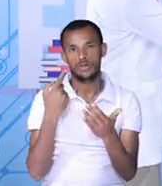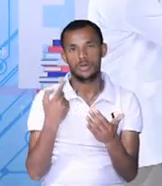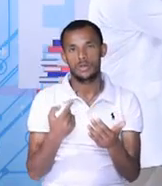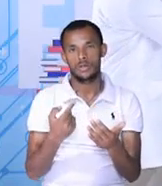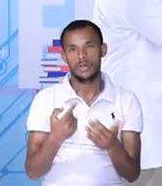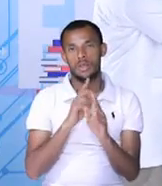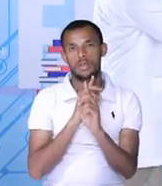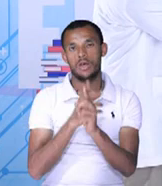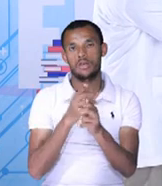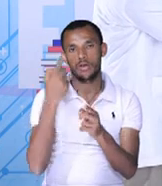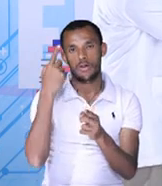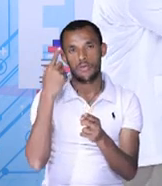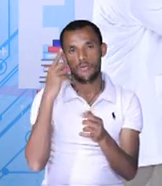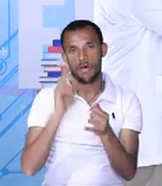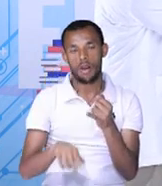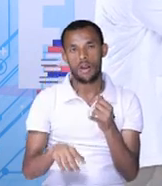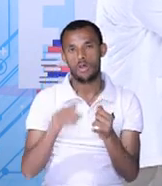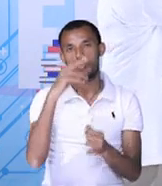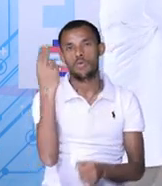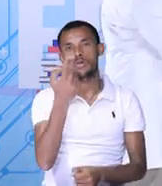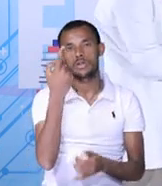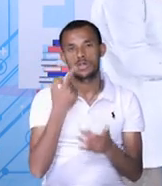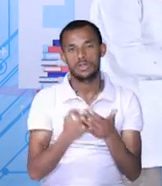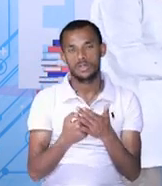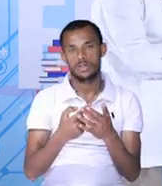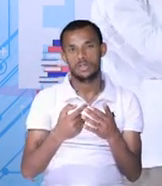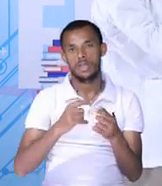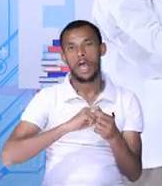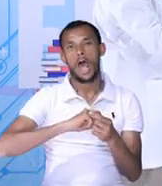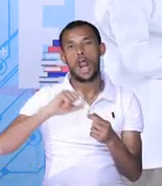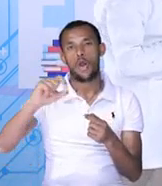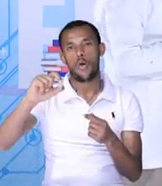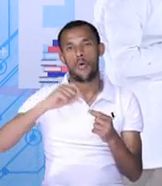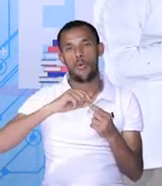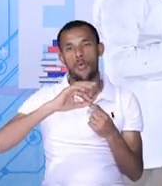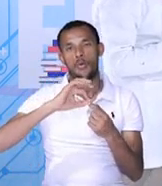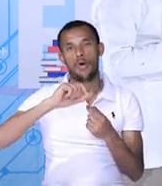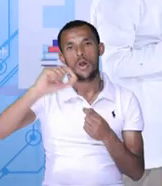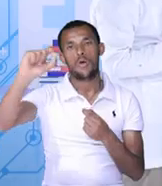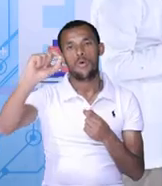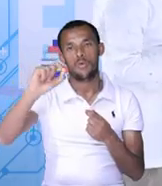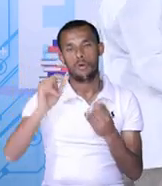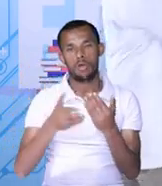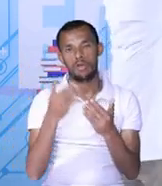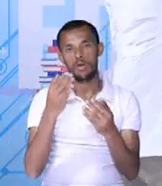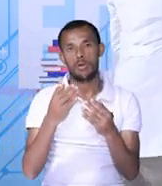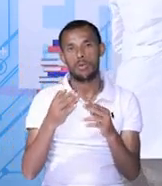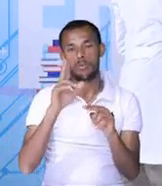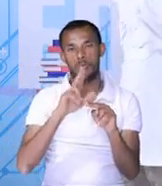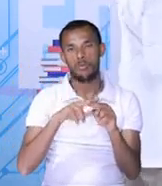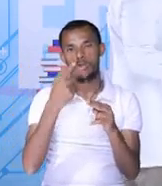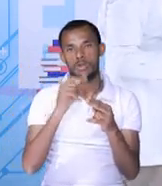The answer, just finally, just using this arrow, you can easily put the answer of